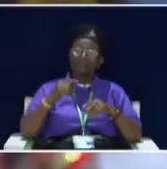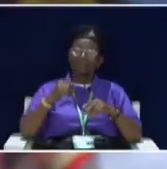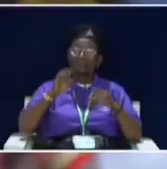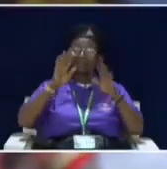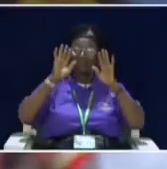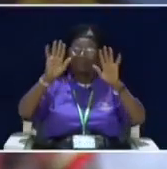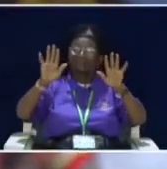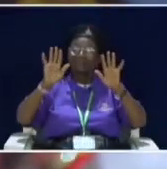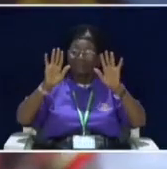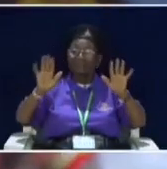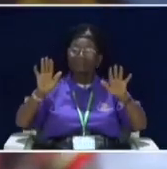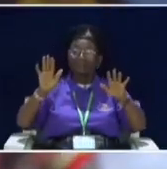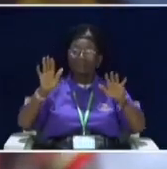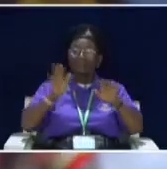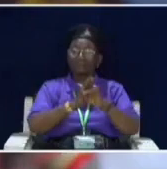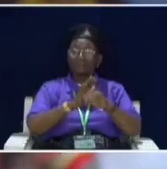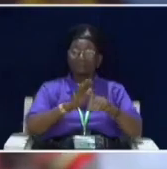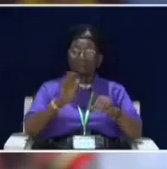"Wonderful." And